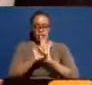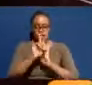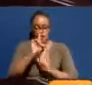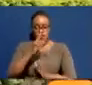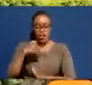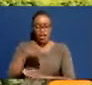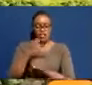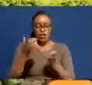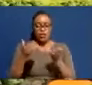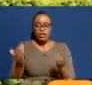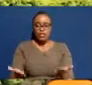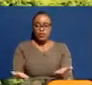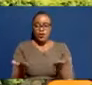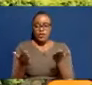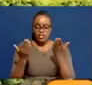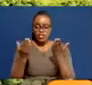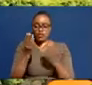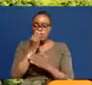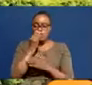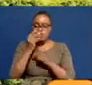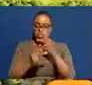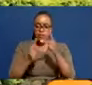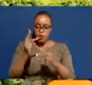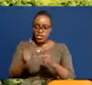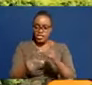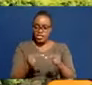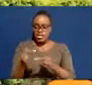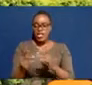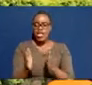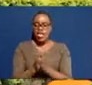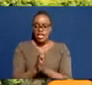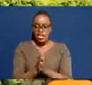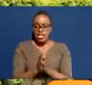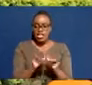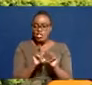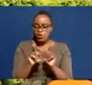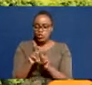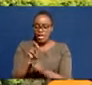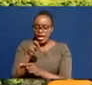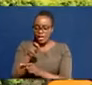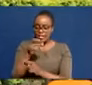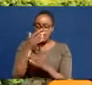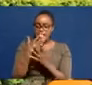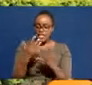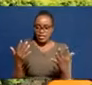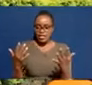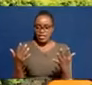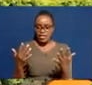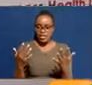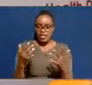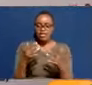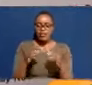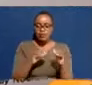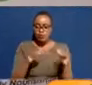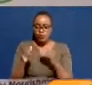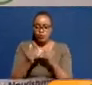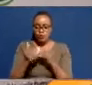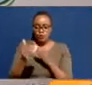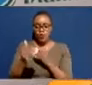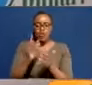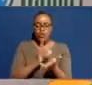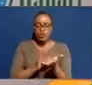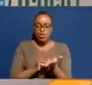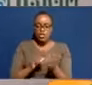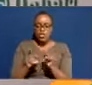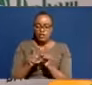We need to enhance food processing as a key component going forward. Dr. Kekonge